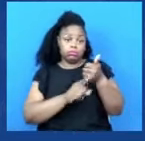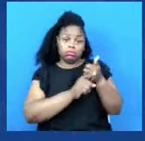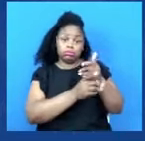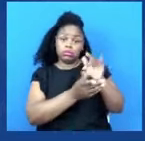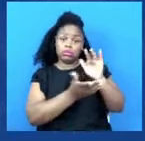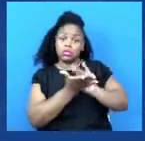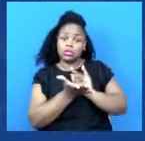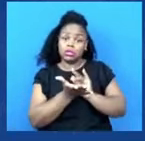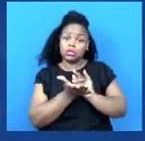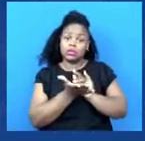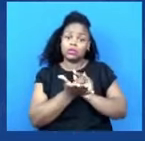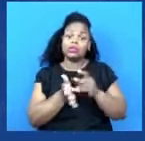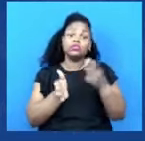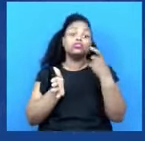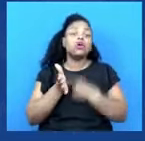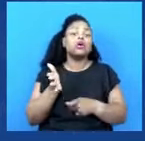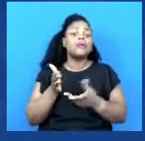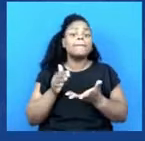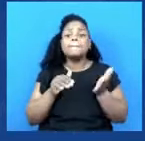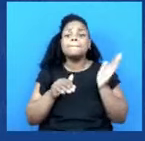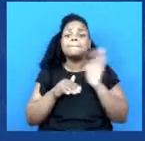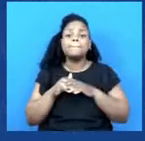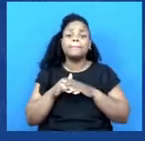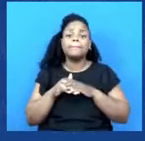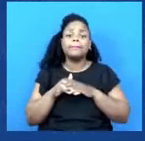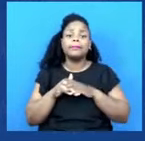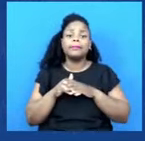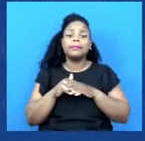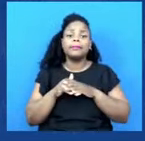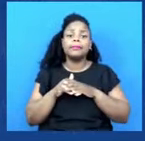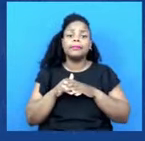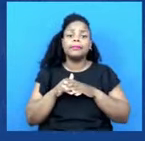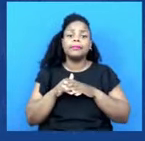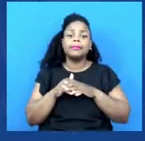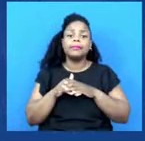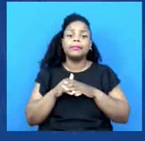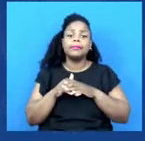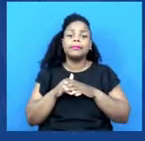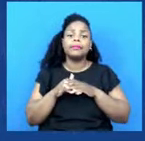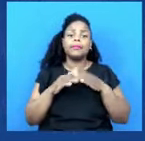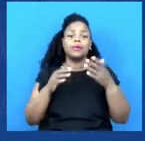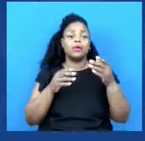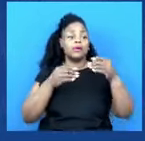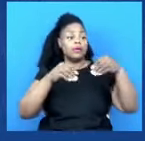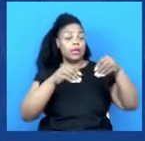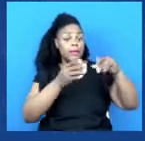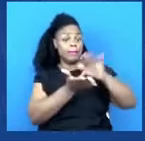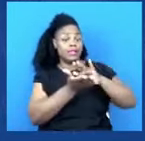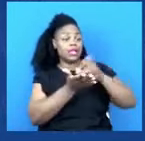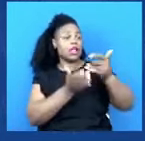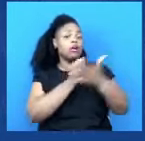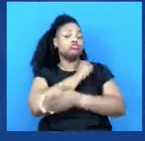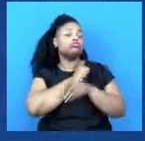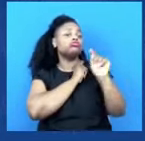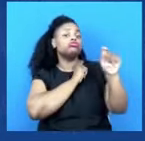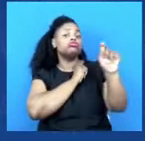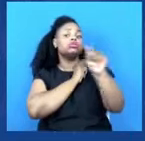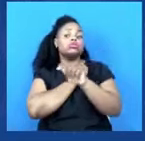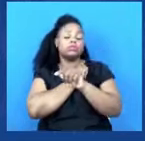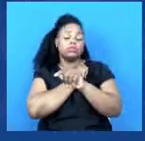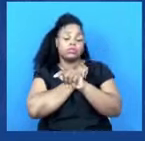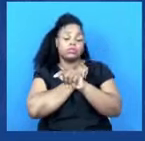are selling the same drug in other countries at considerably lower prices. It's not like there's another company